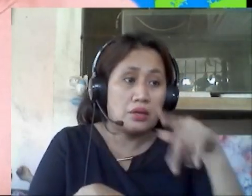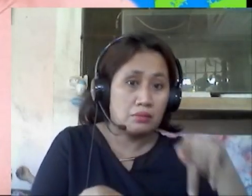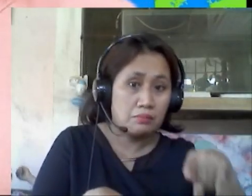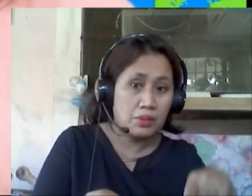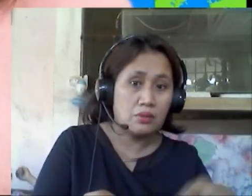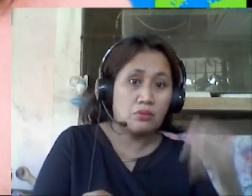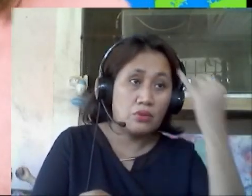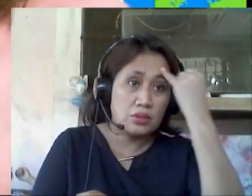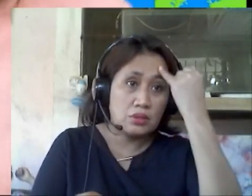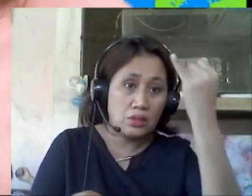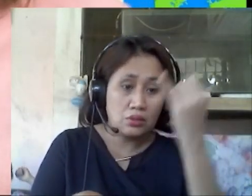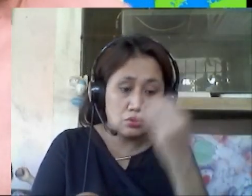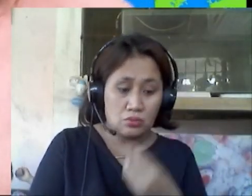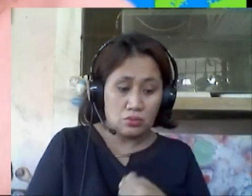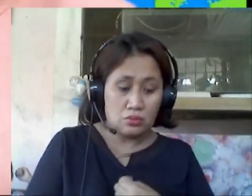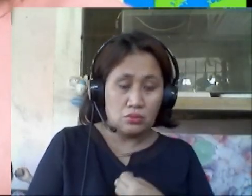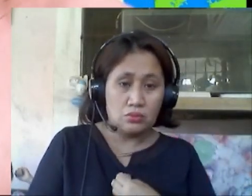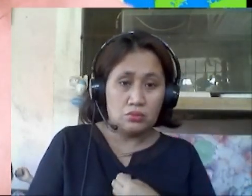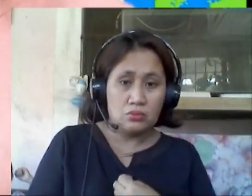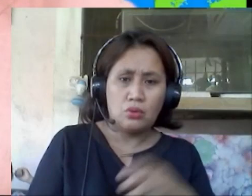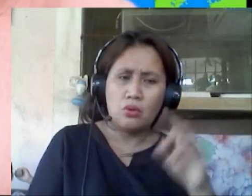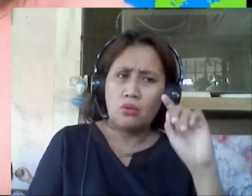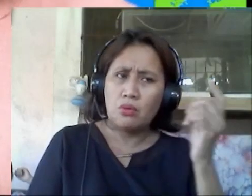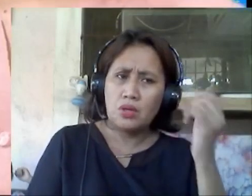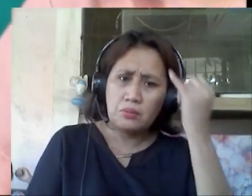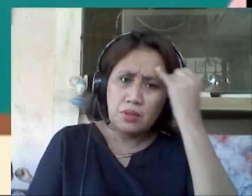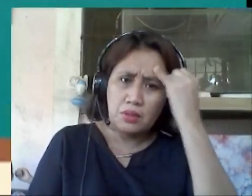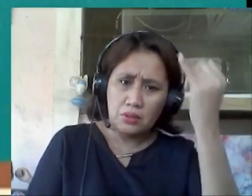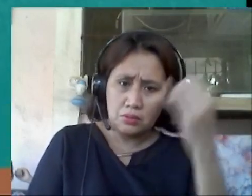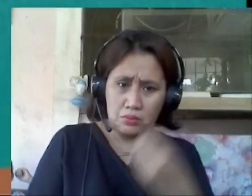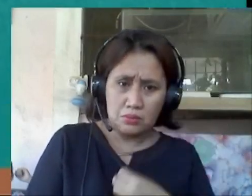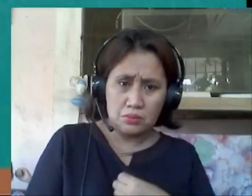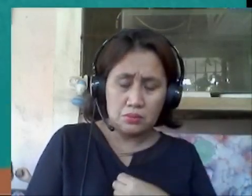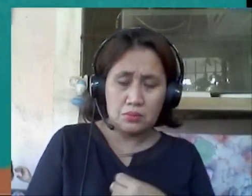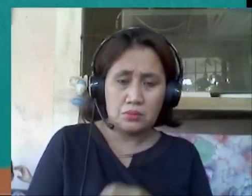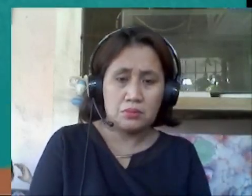property. What is intellectual property?